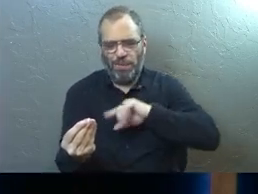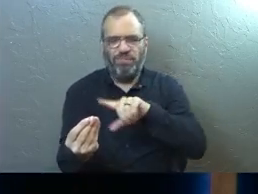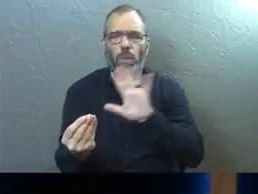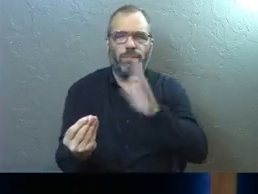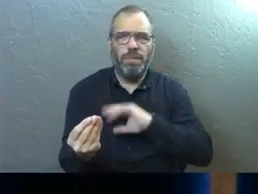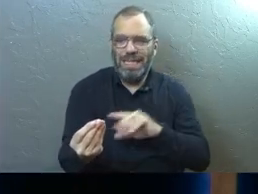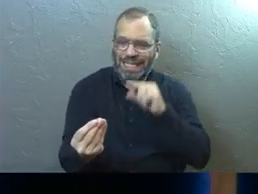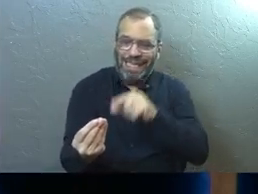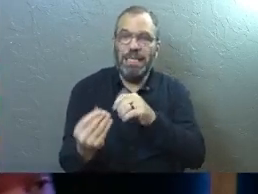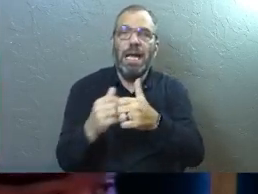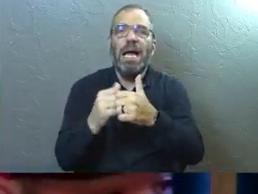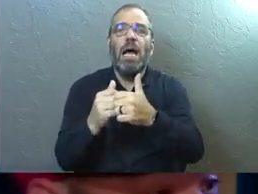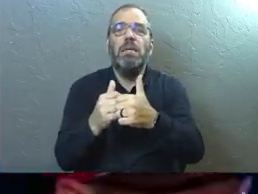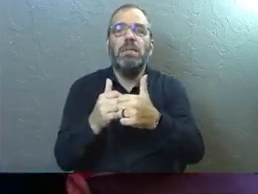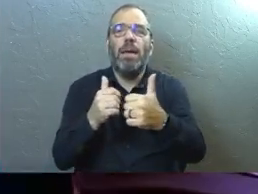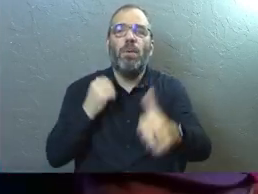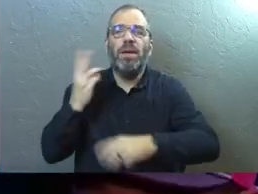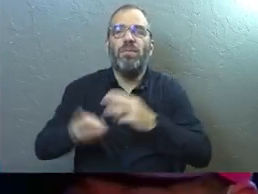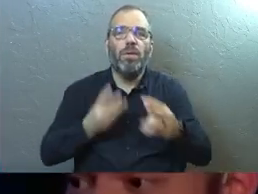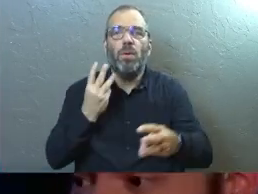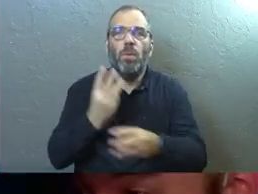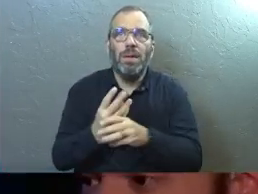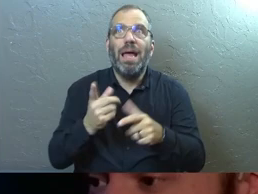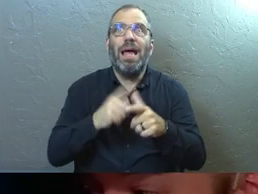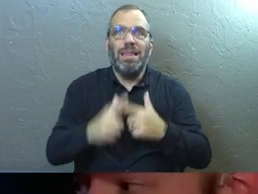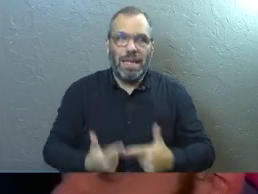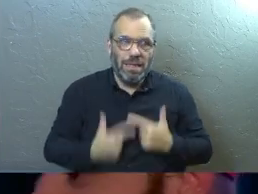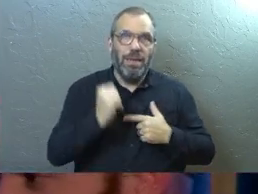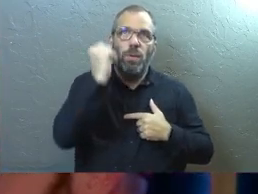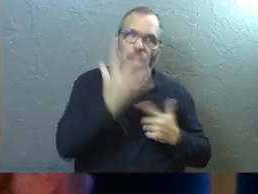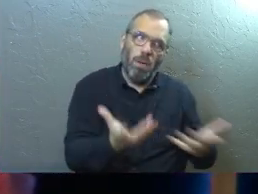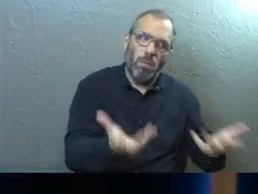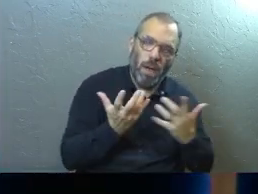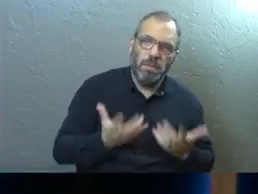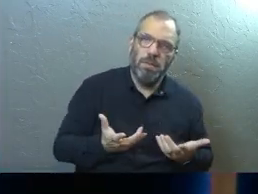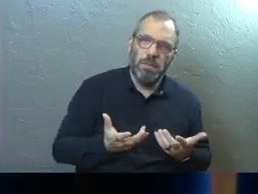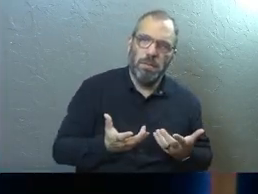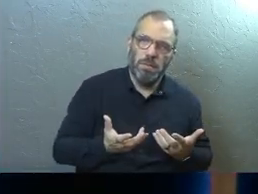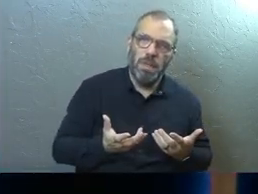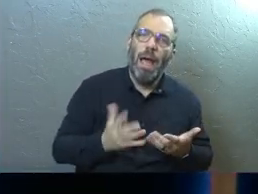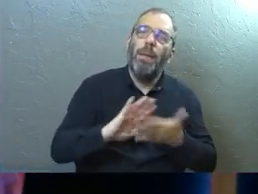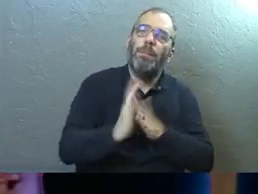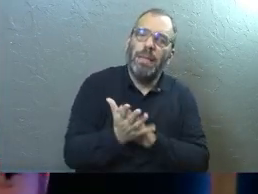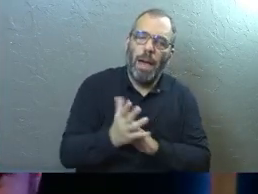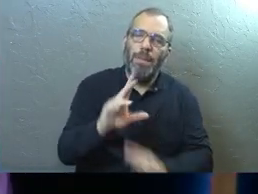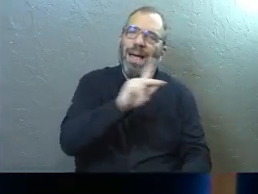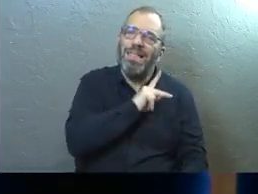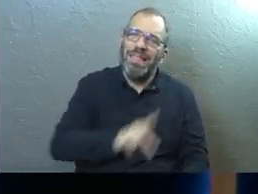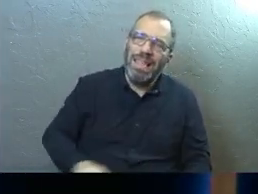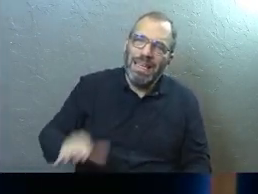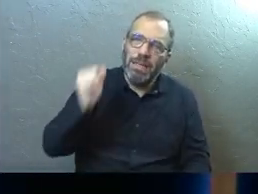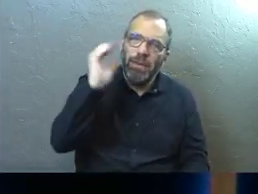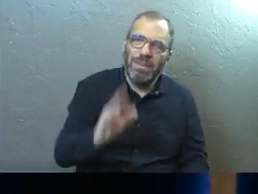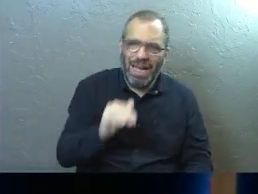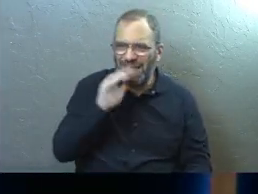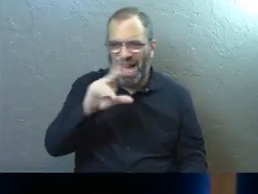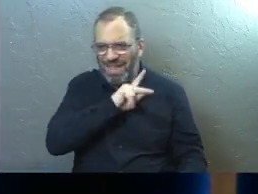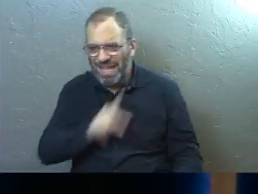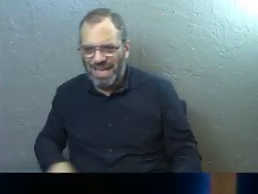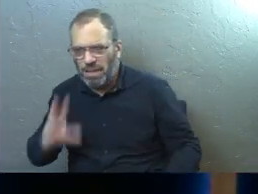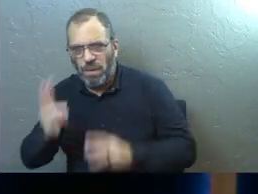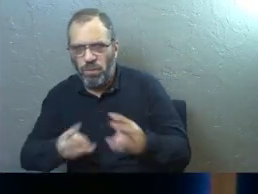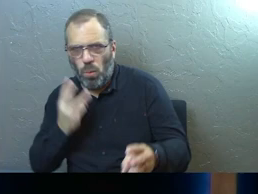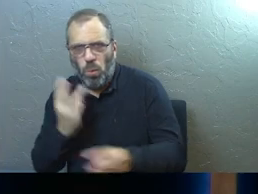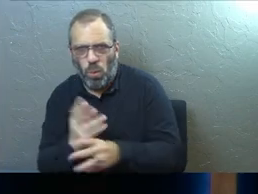happy, it separates us from that and we get to actually live the life God wants for us. And we get to be a part of the kingdom of God, not the kingdom of